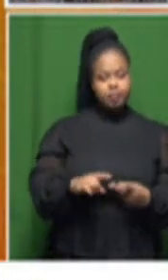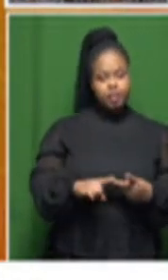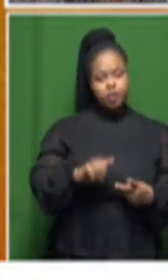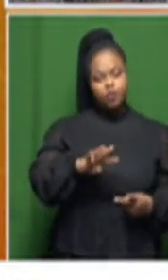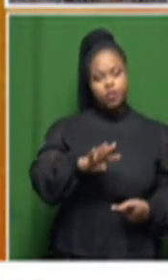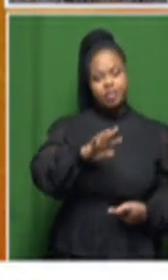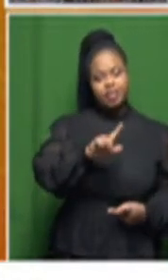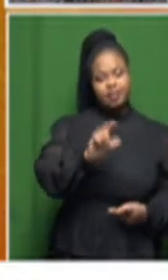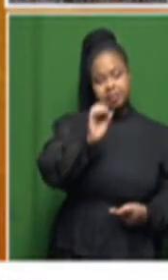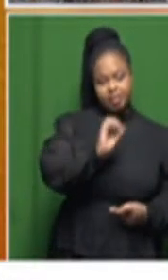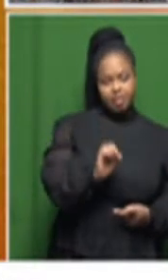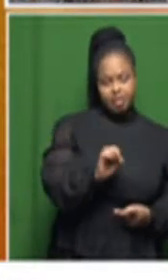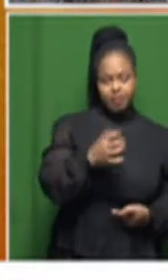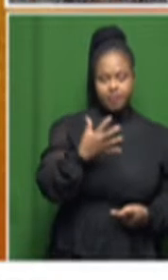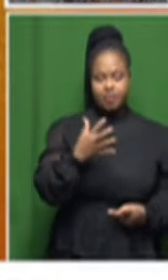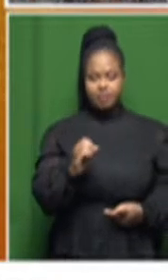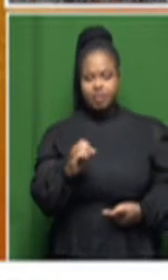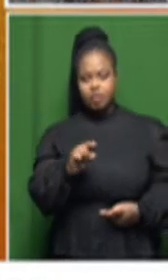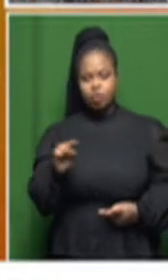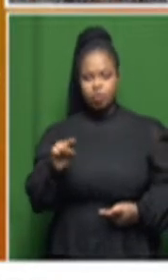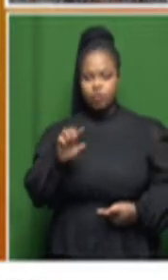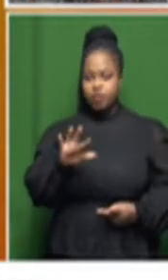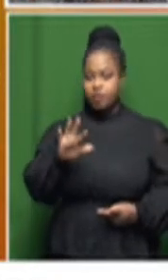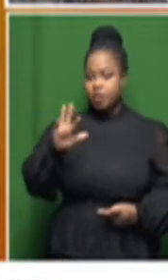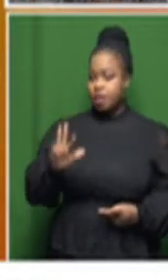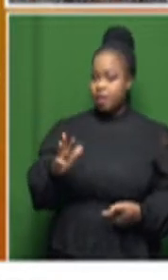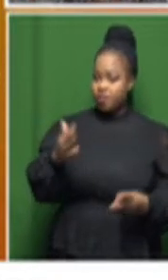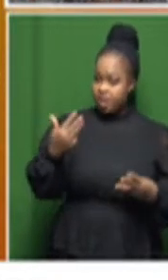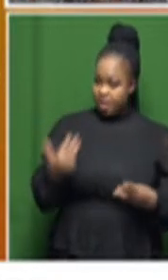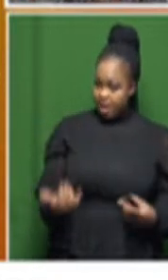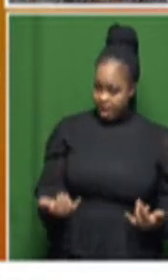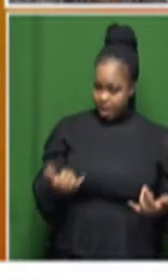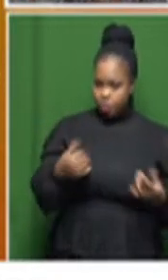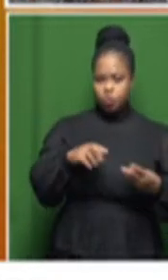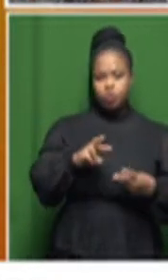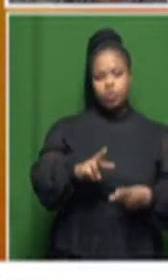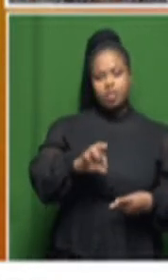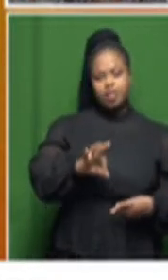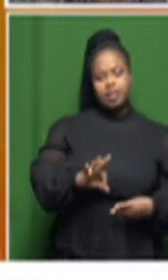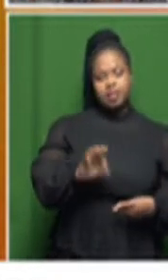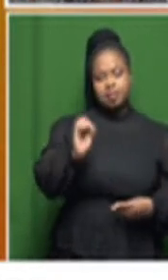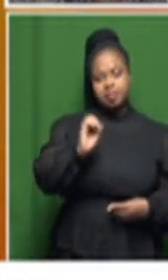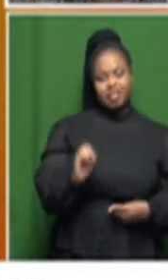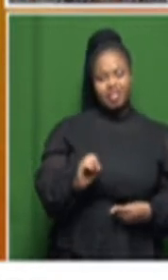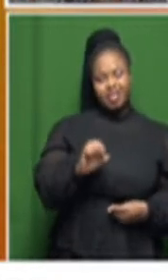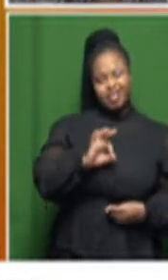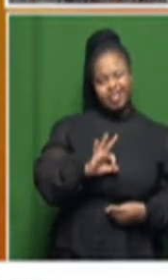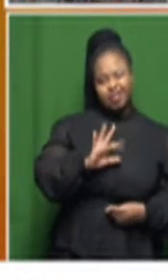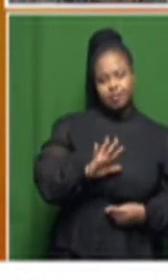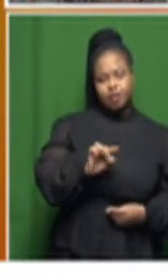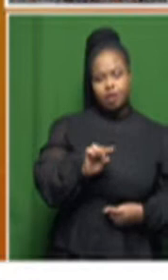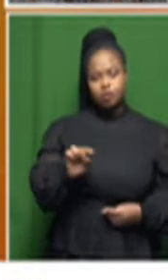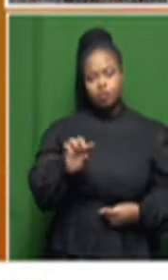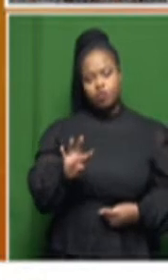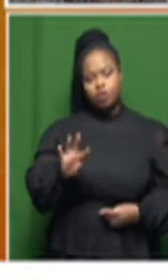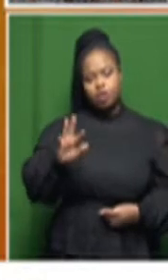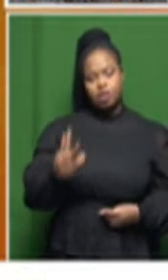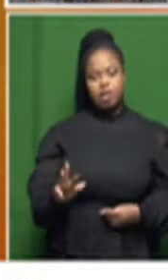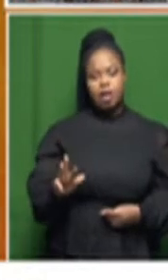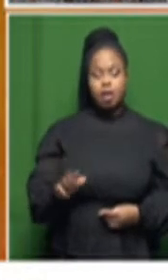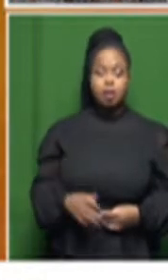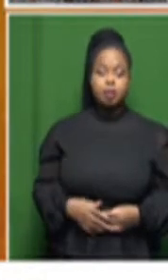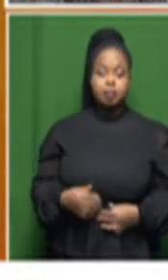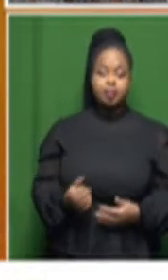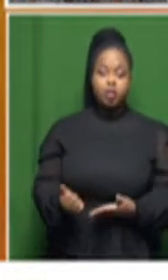to 59, and at the moment we're at 23% for the 35 to 49 age group. In terms of